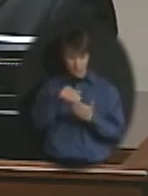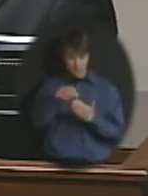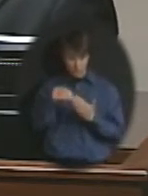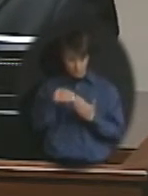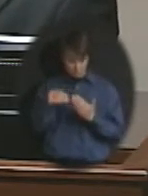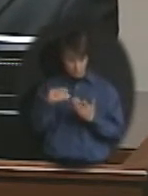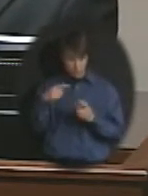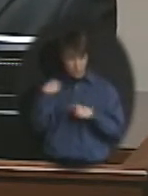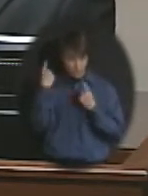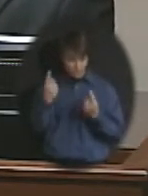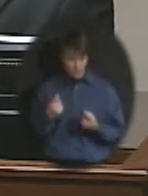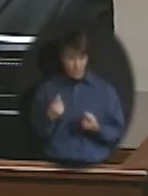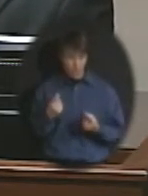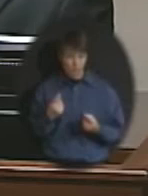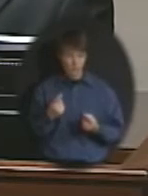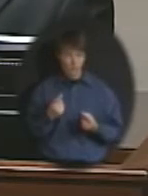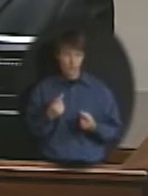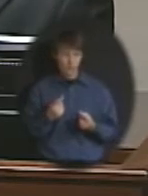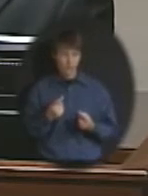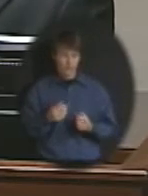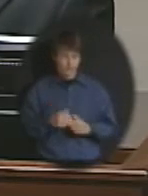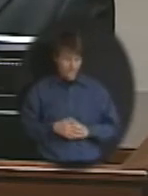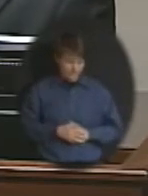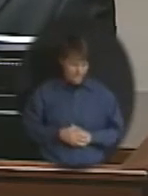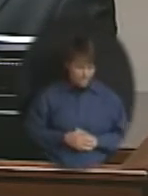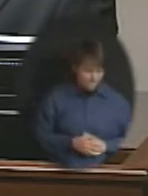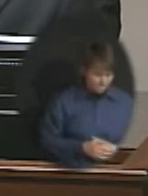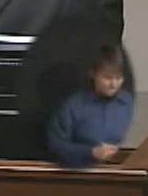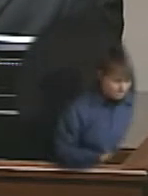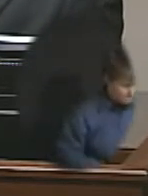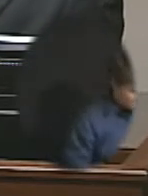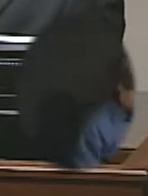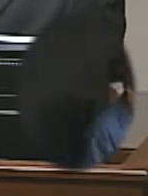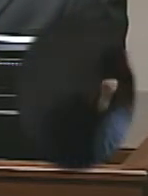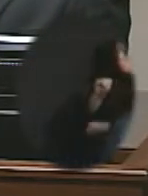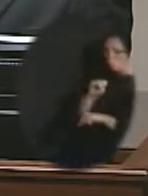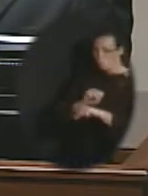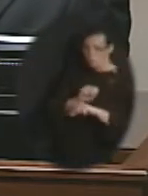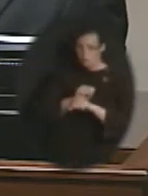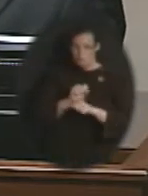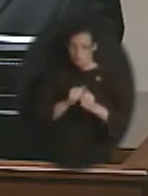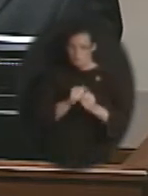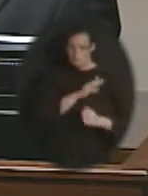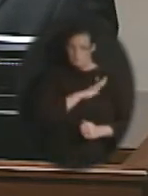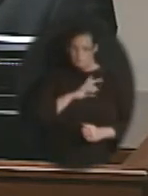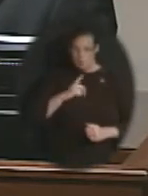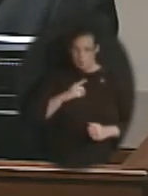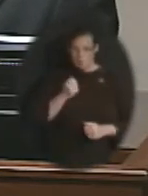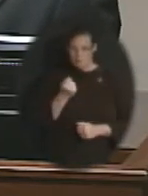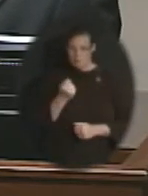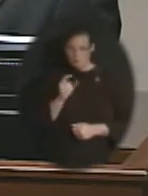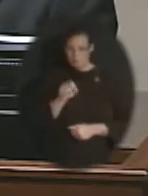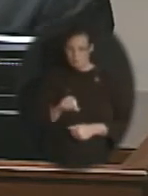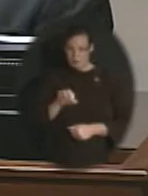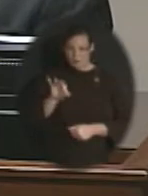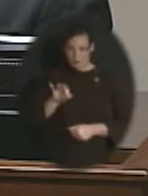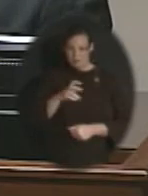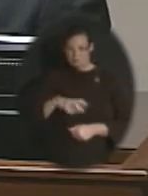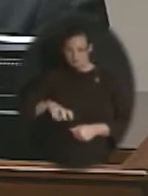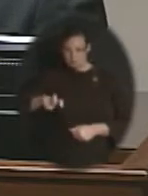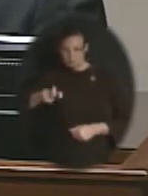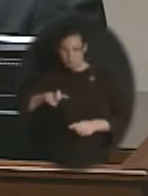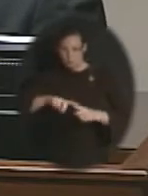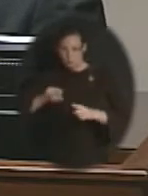the way thus far. In working with the board, that 11.9 has really been reallocated across to